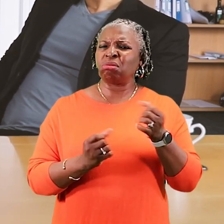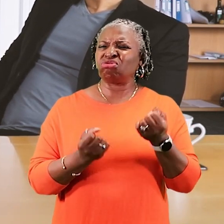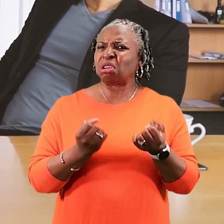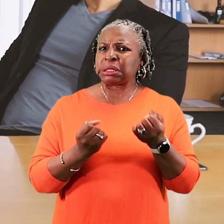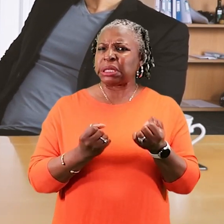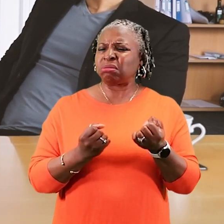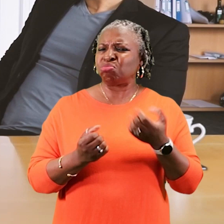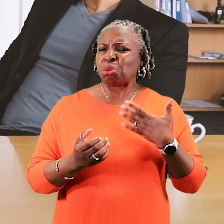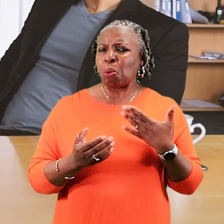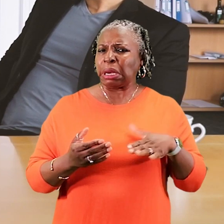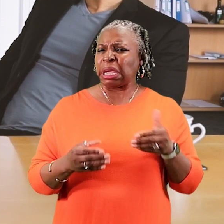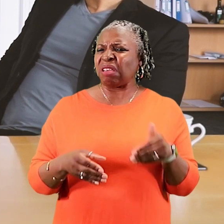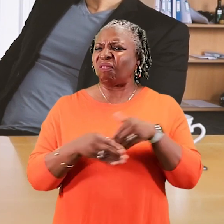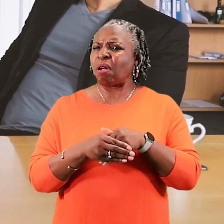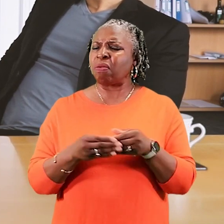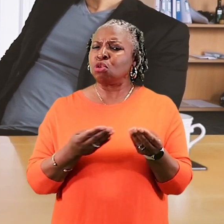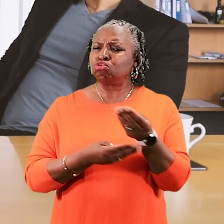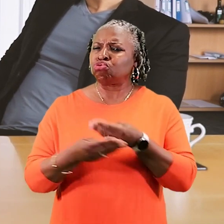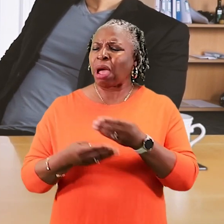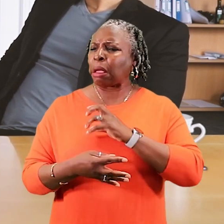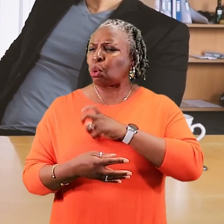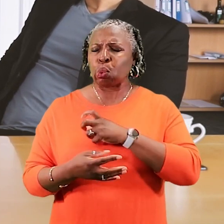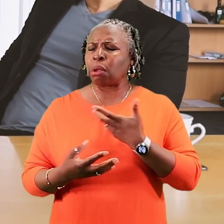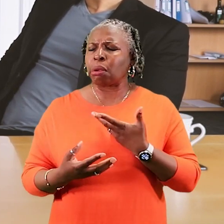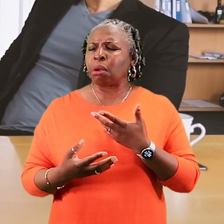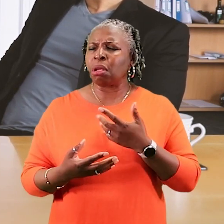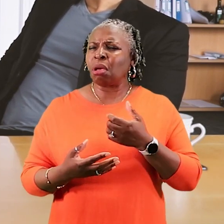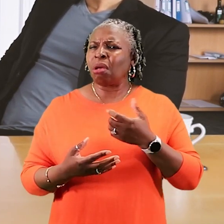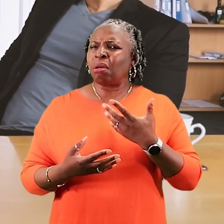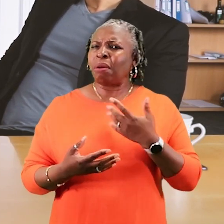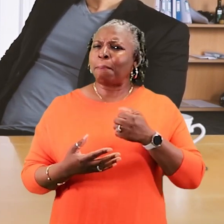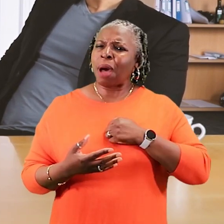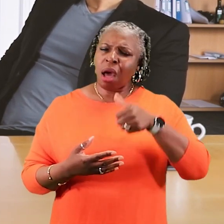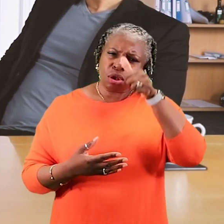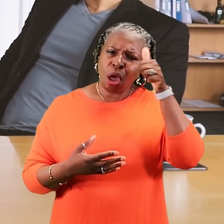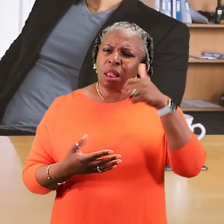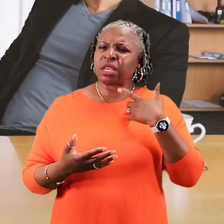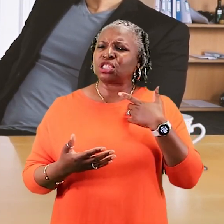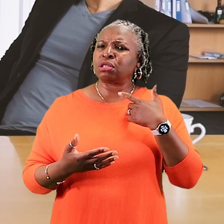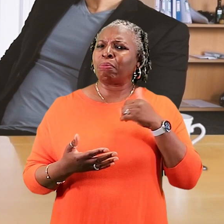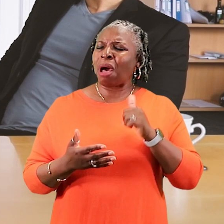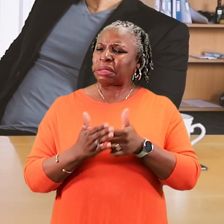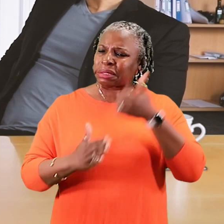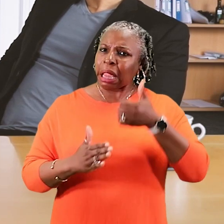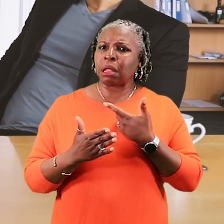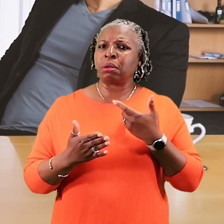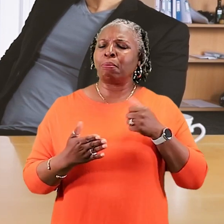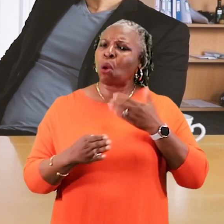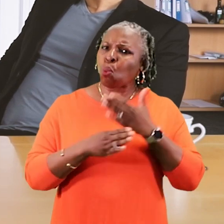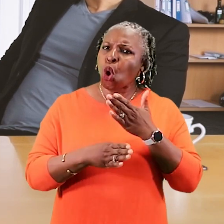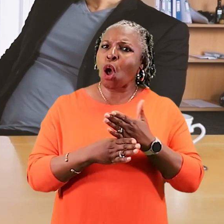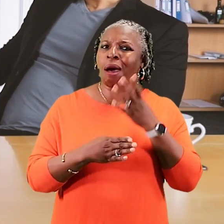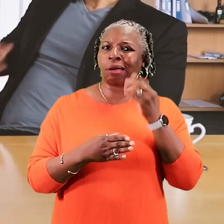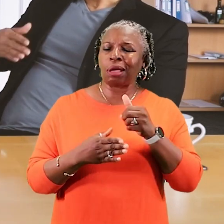belong to a party, I don't have to be a trade unionist to apply them. I applied that in my career by working in the fields of